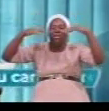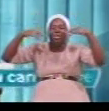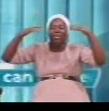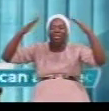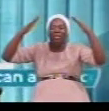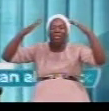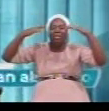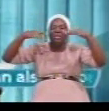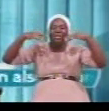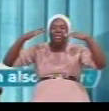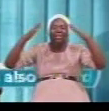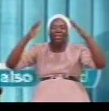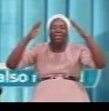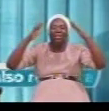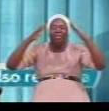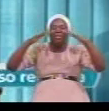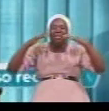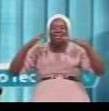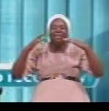lottery,